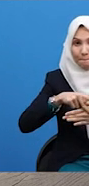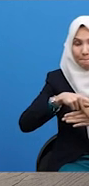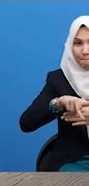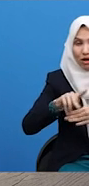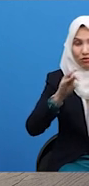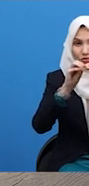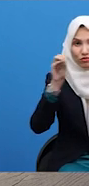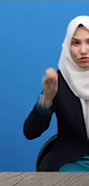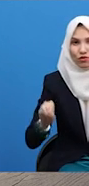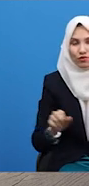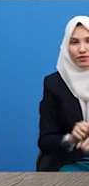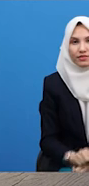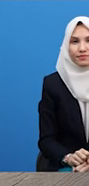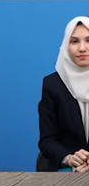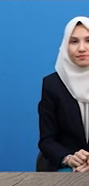post office,